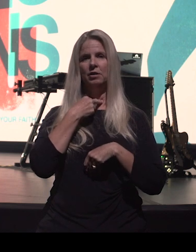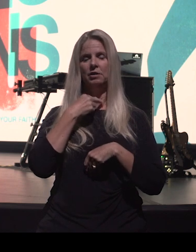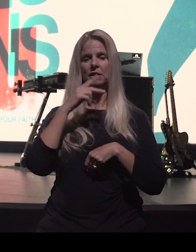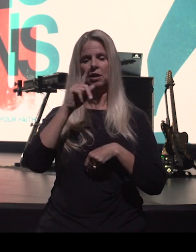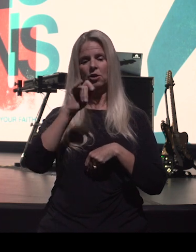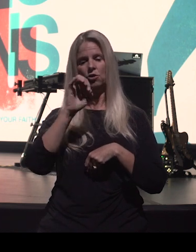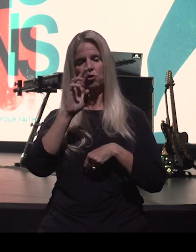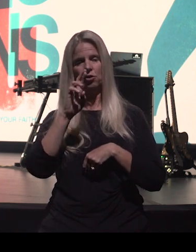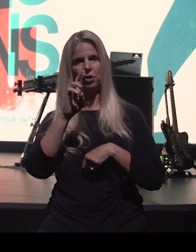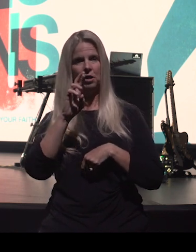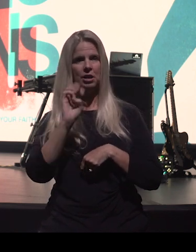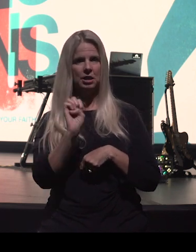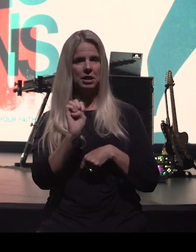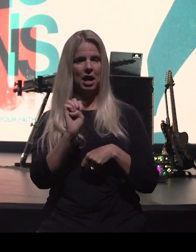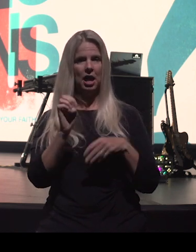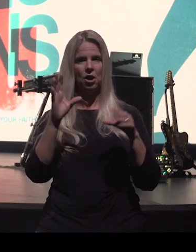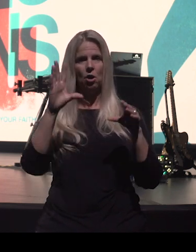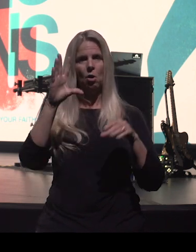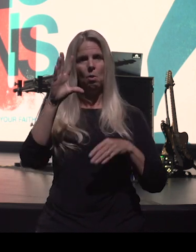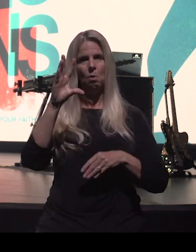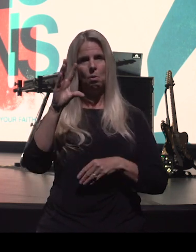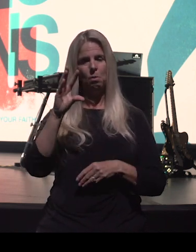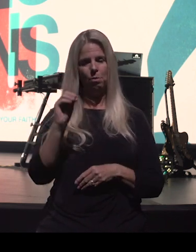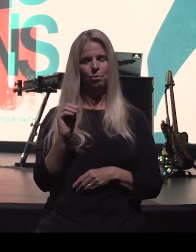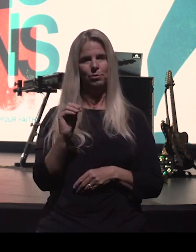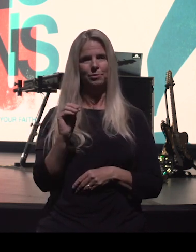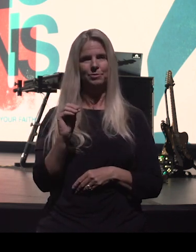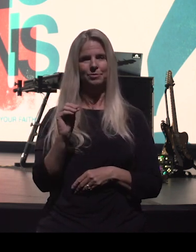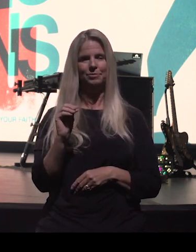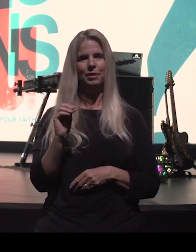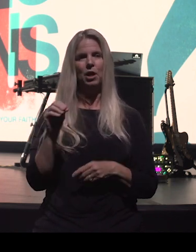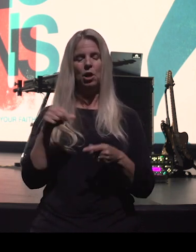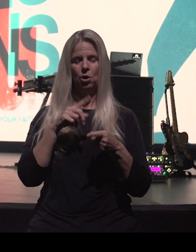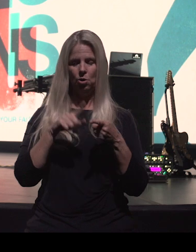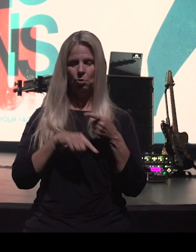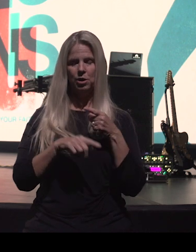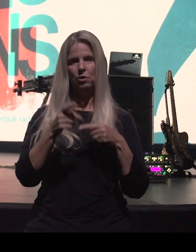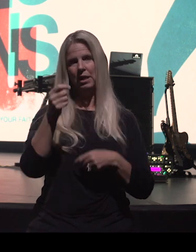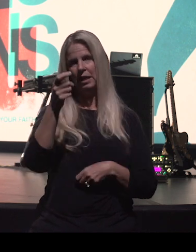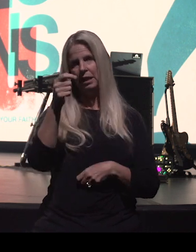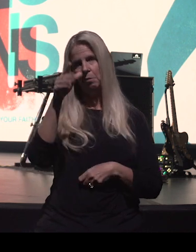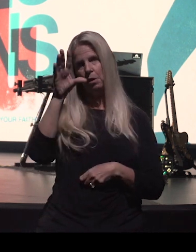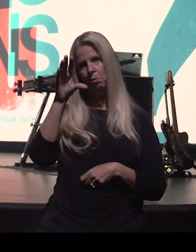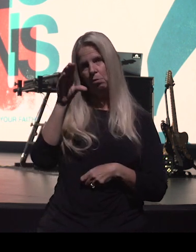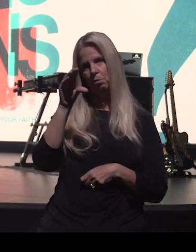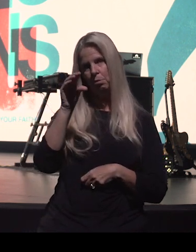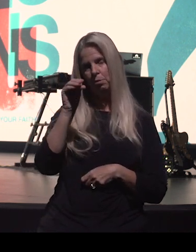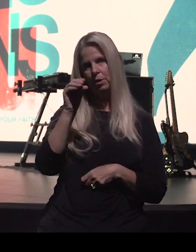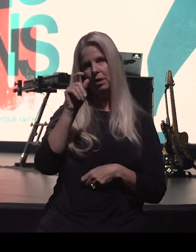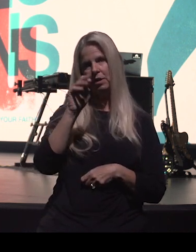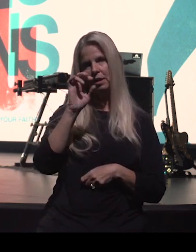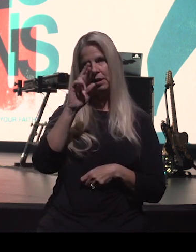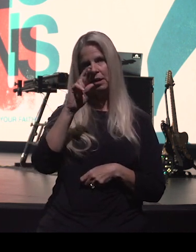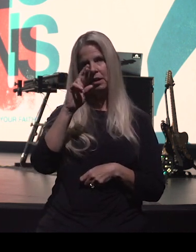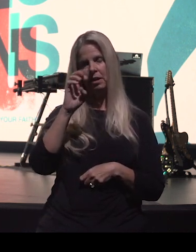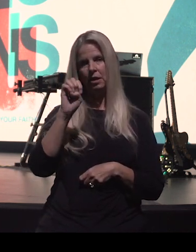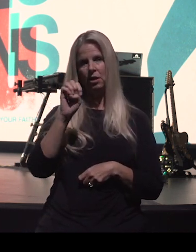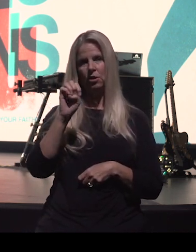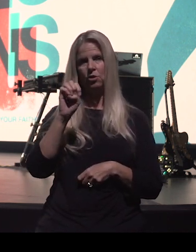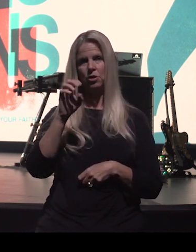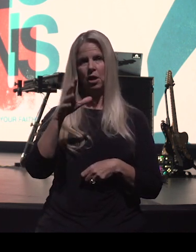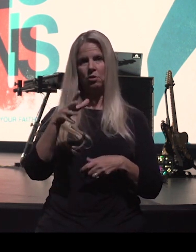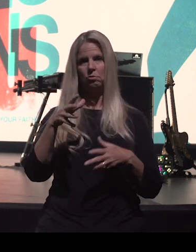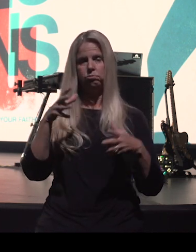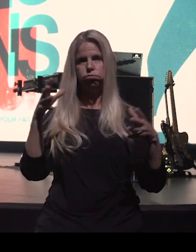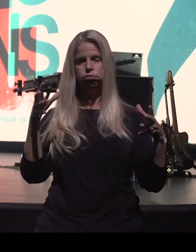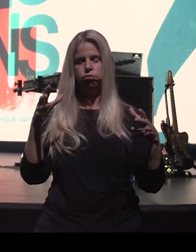I was like, what? I thought he was like messing with me for a second. He goes, no, when you let a little air out of your tires are so puffed up that it's just